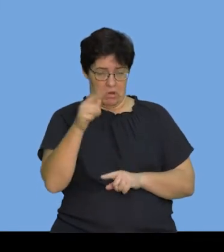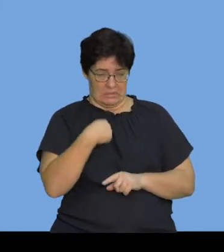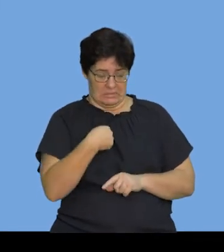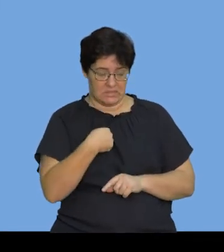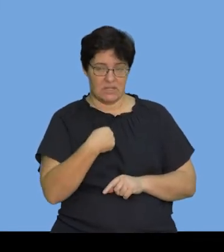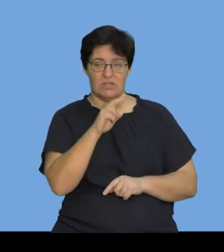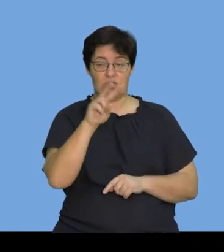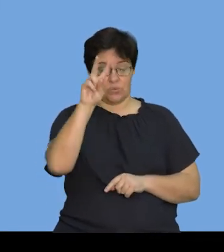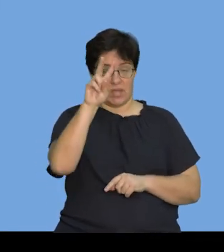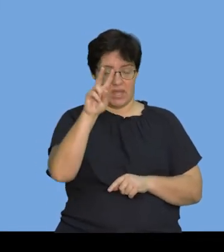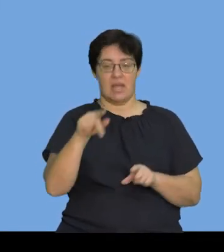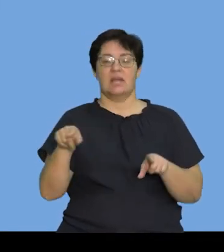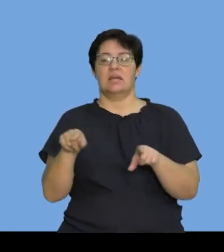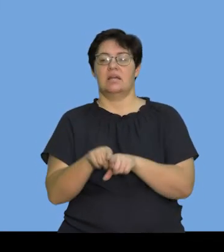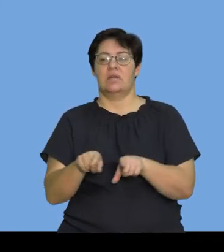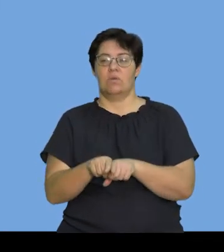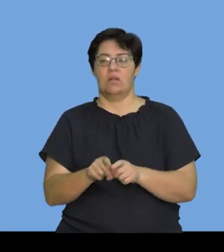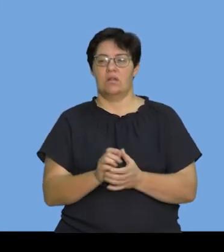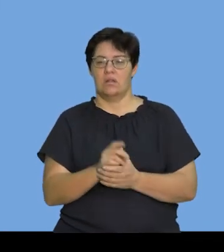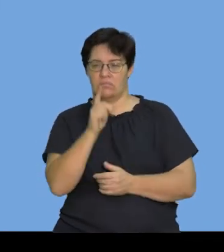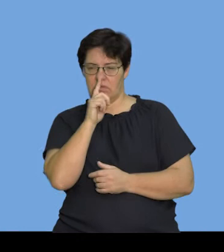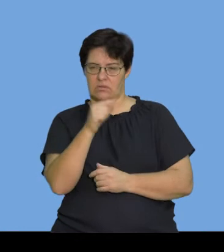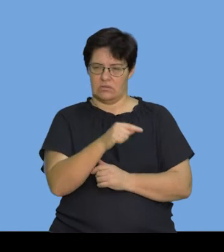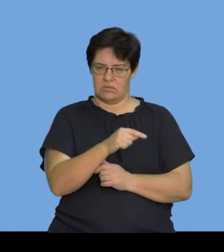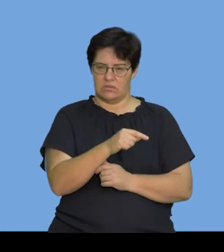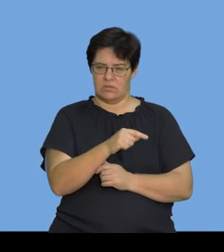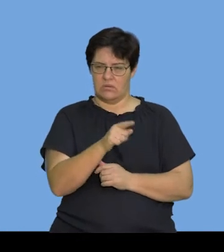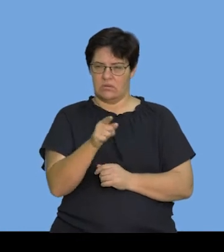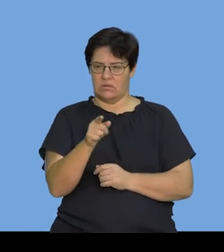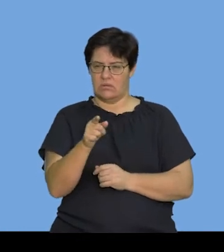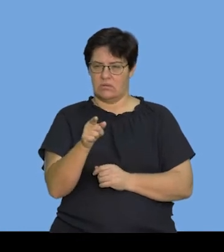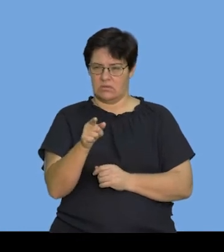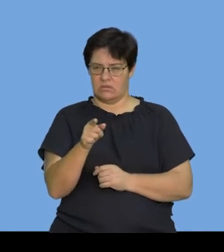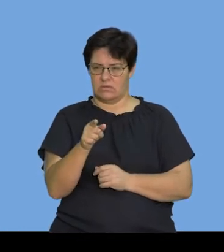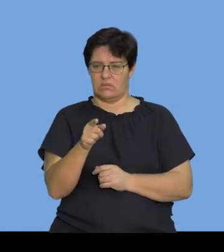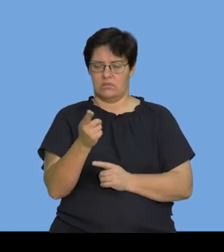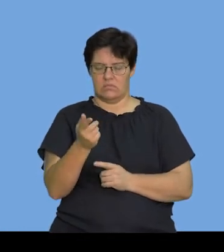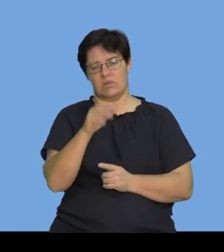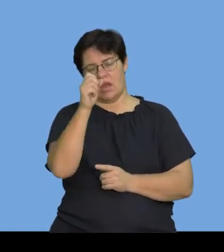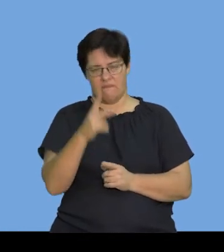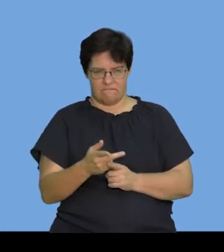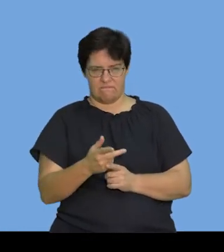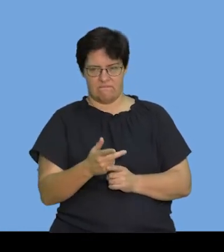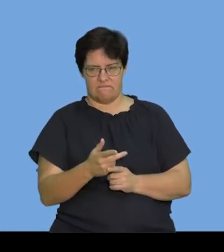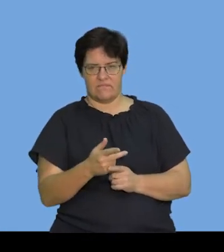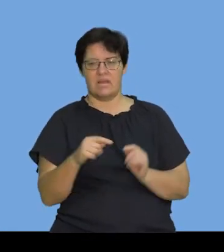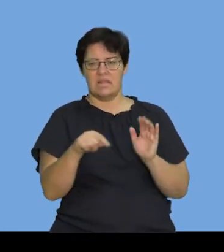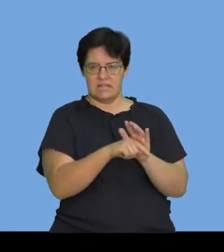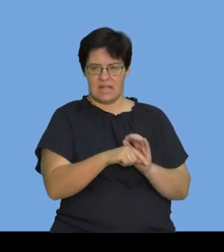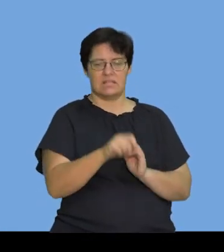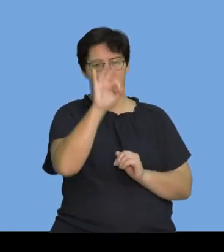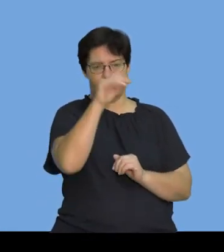Squared equal to, let me just verify, minus 3 over 2 by half is negative 3 over 4,